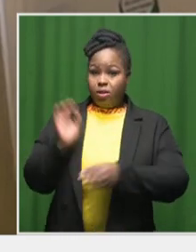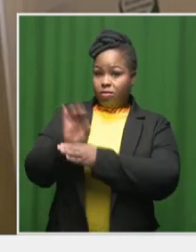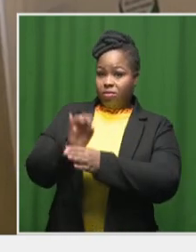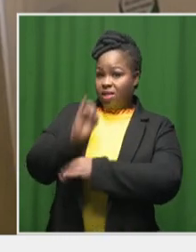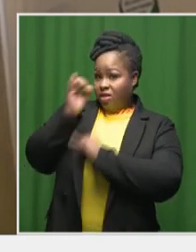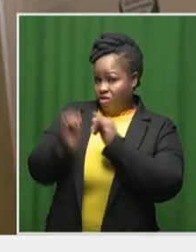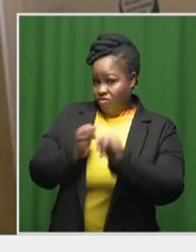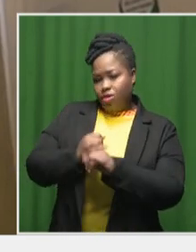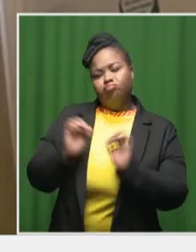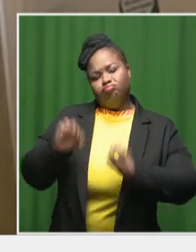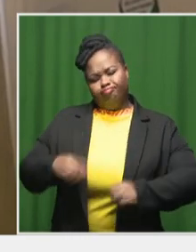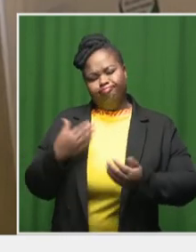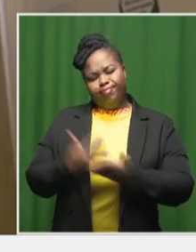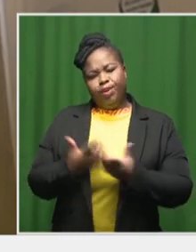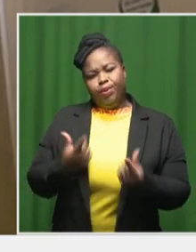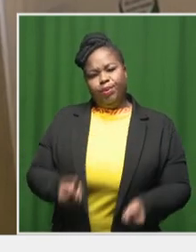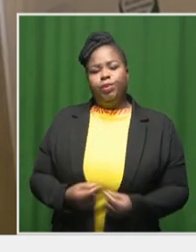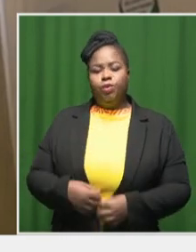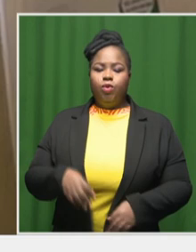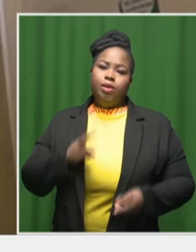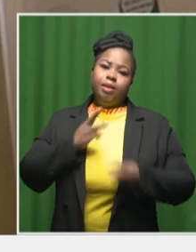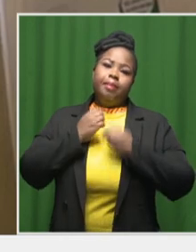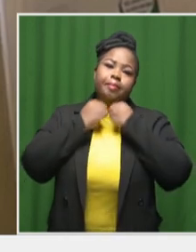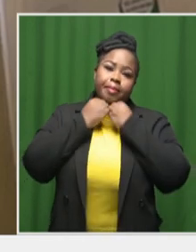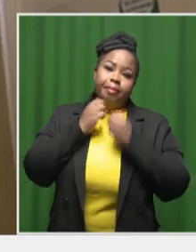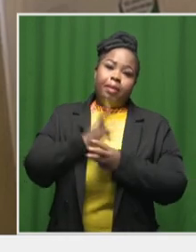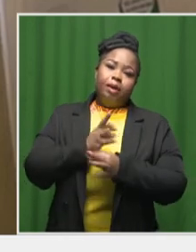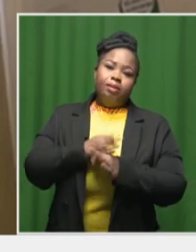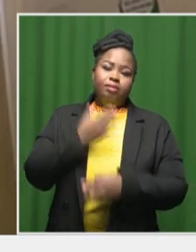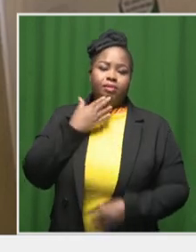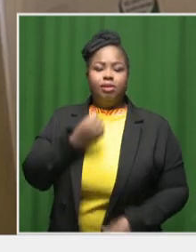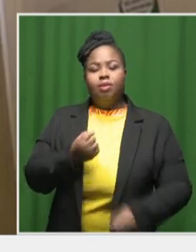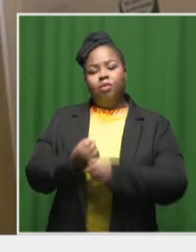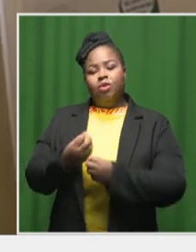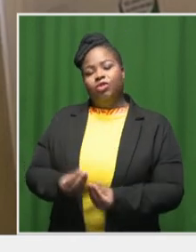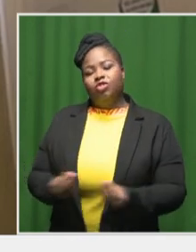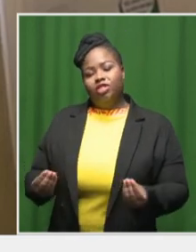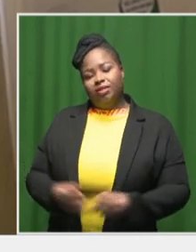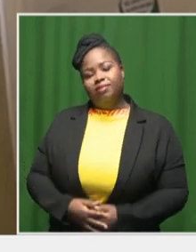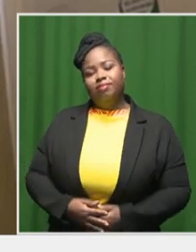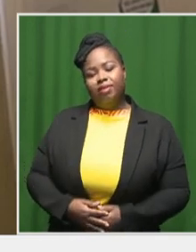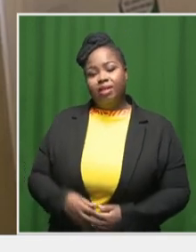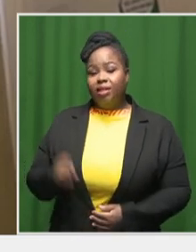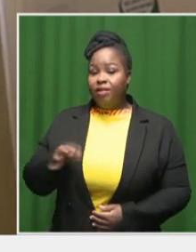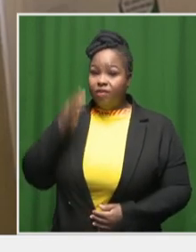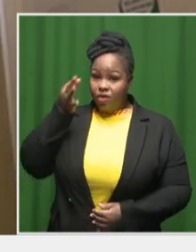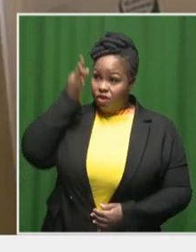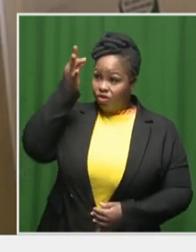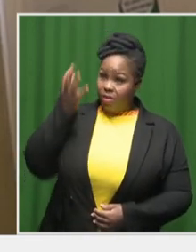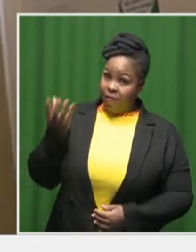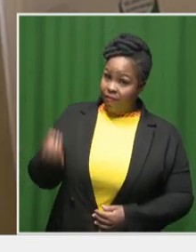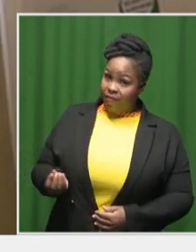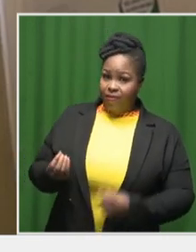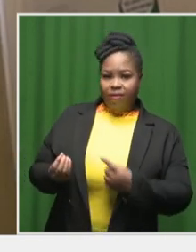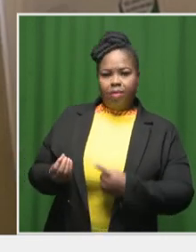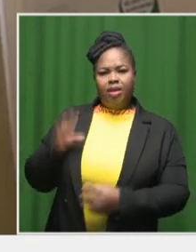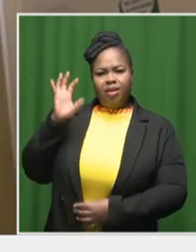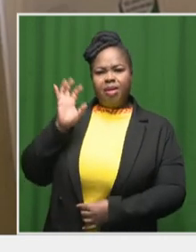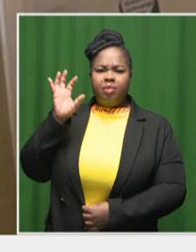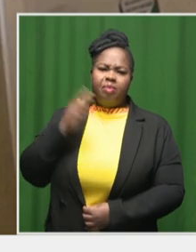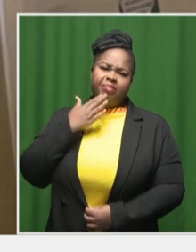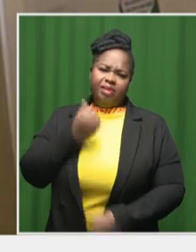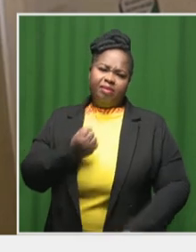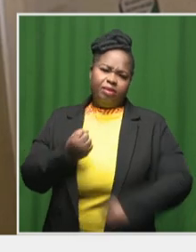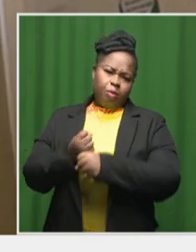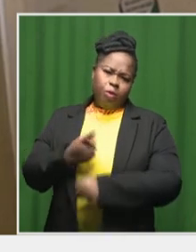and well, you can really do it. And parents just support your children. And it sounds crazy, but if they have a dream in netball, please